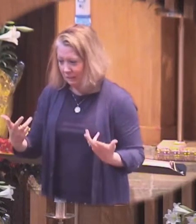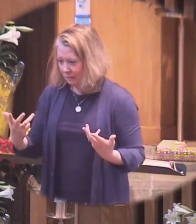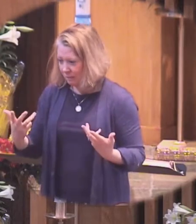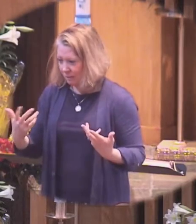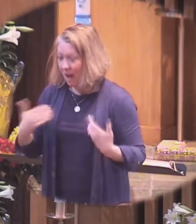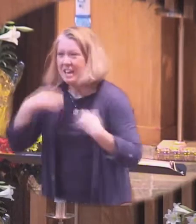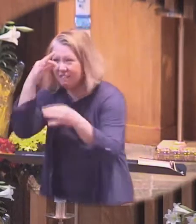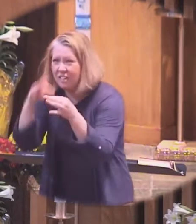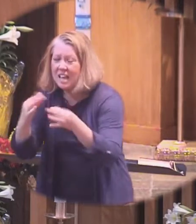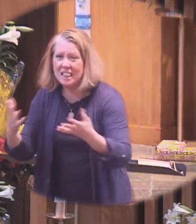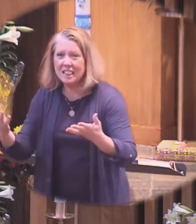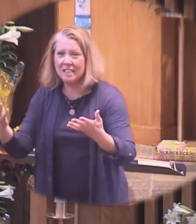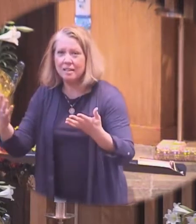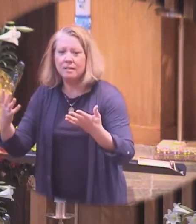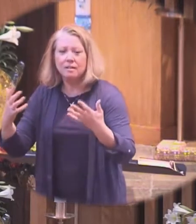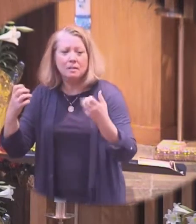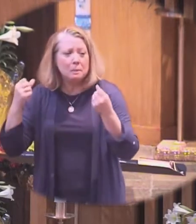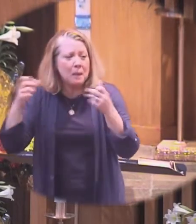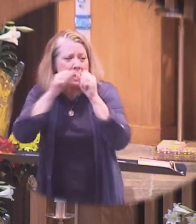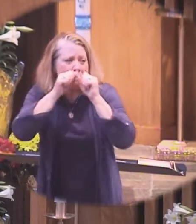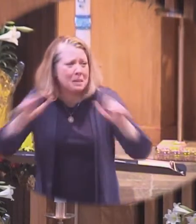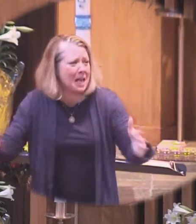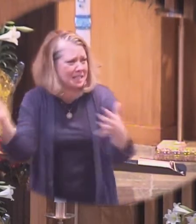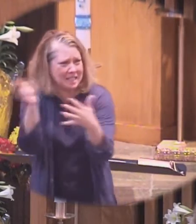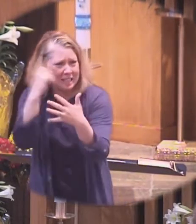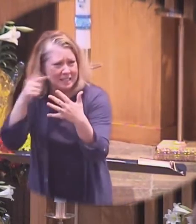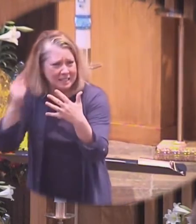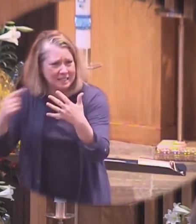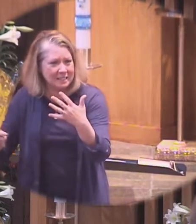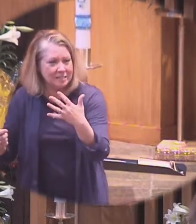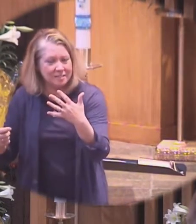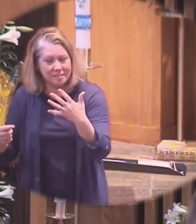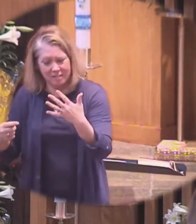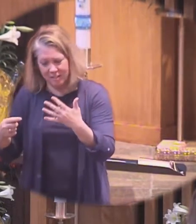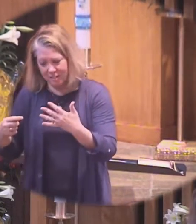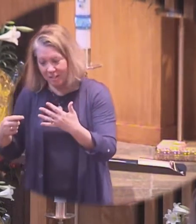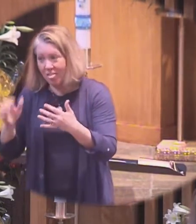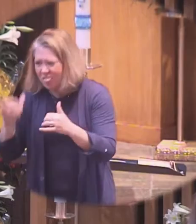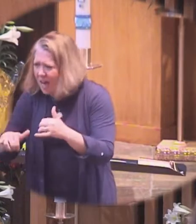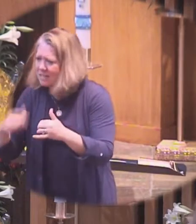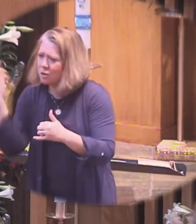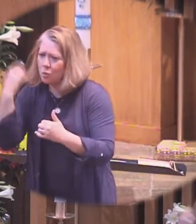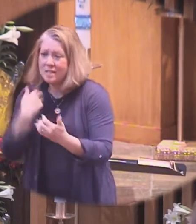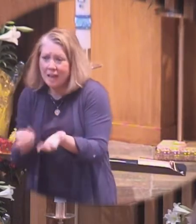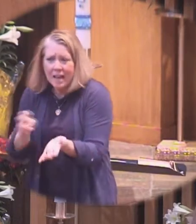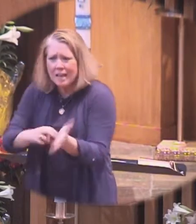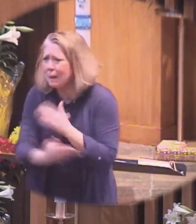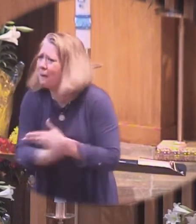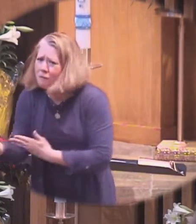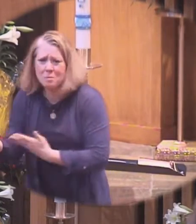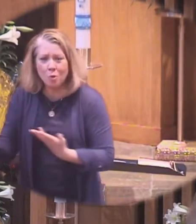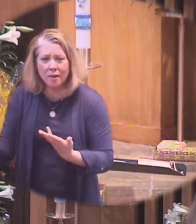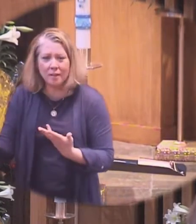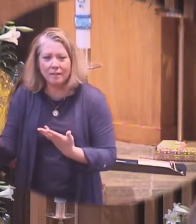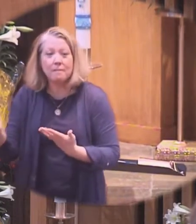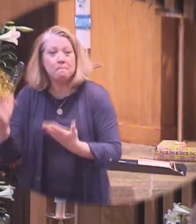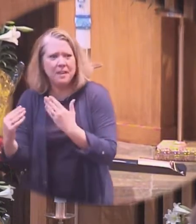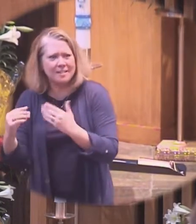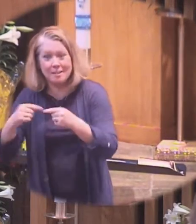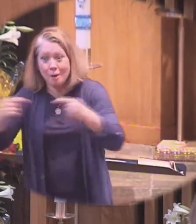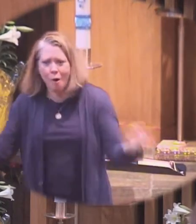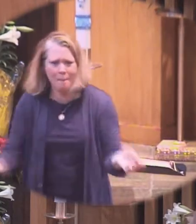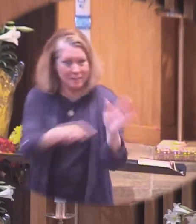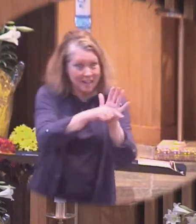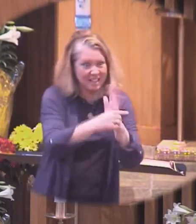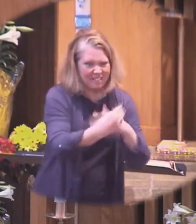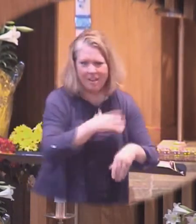other blessings, those things that get us out of bed in the morning. Those are the things that have the opposite effect, that move us